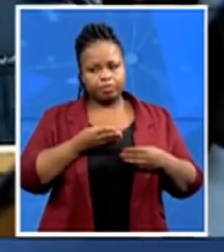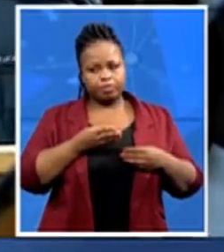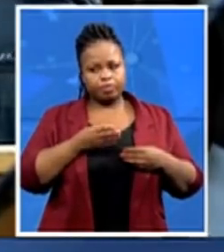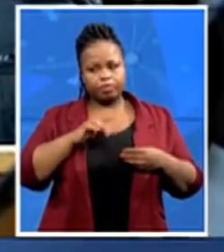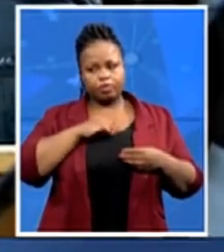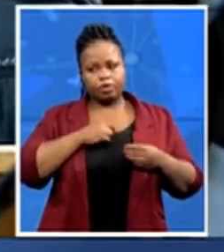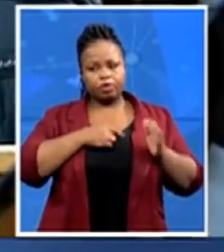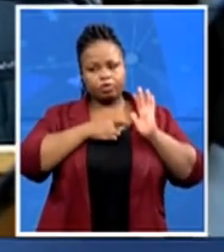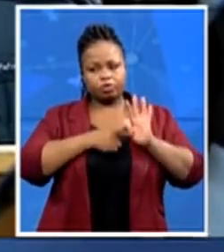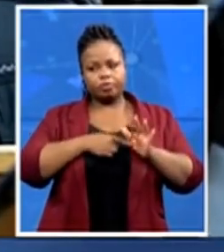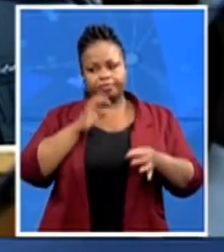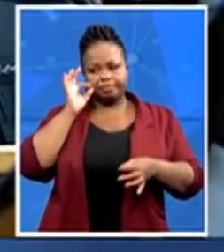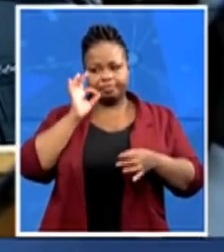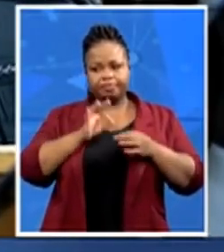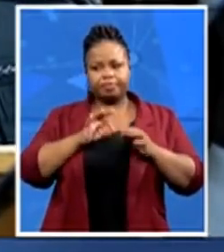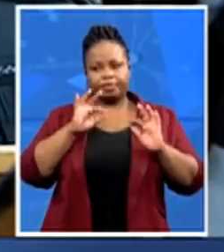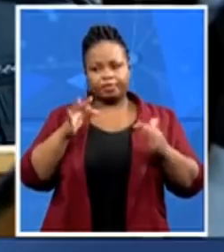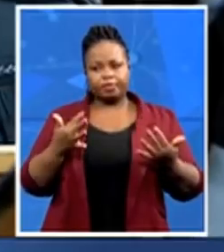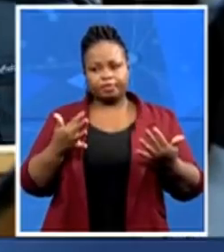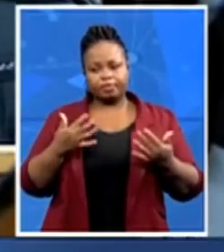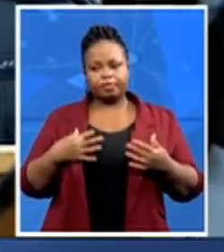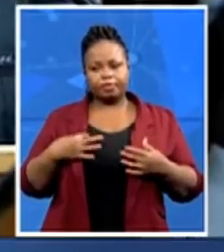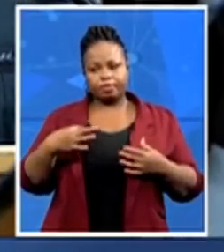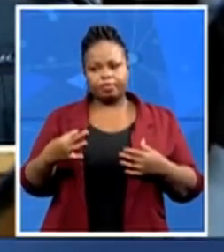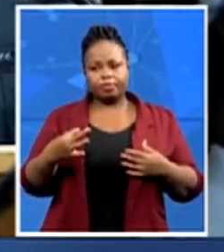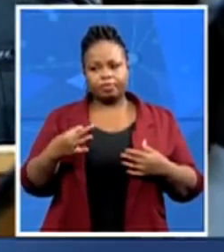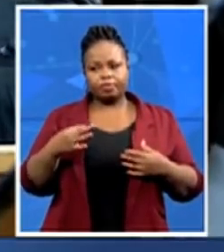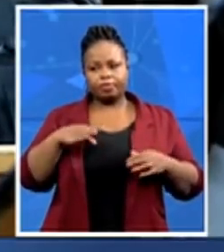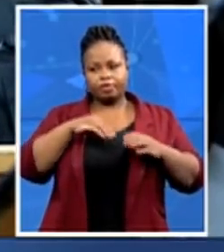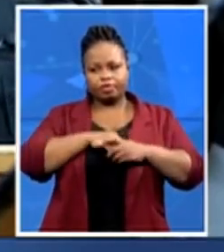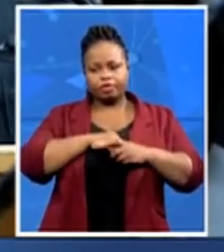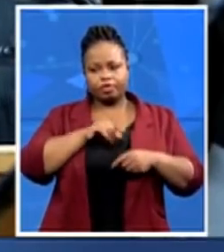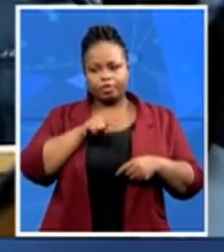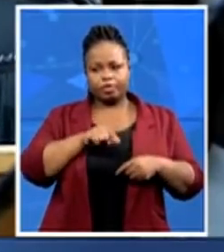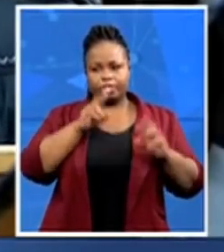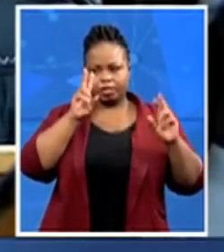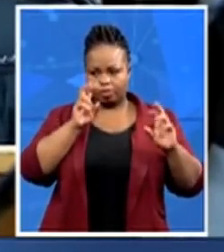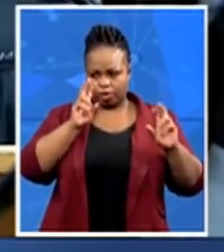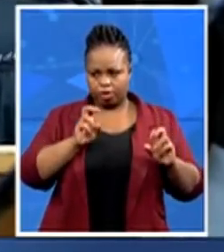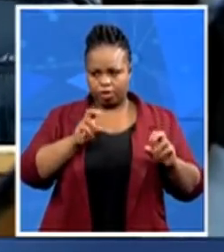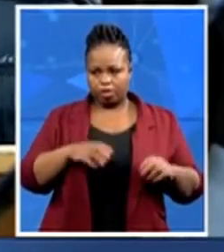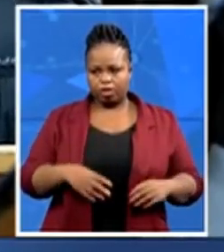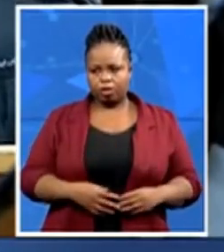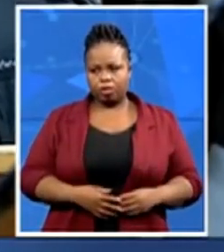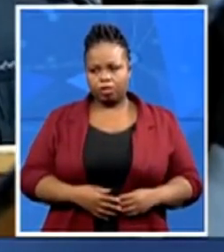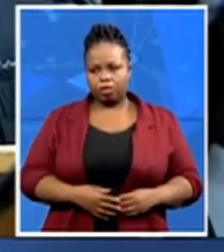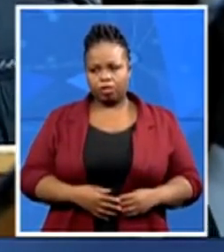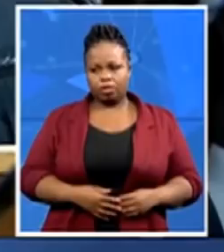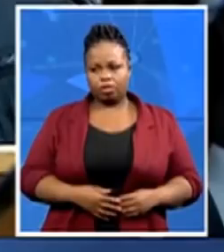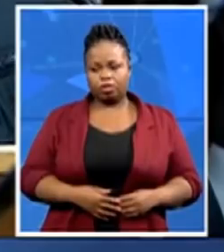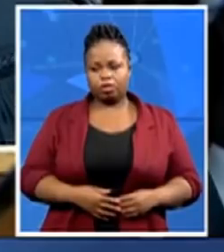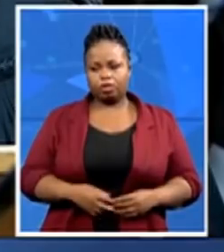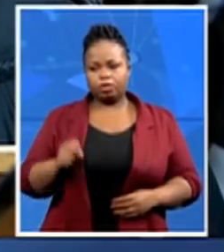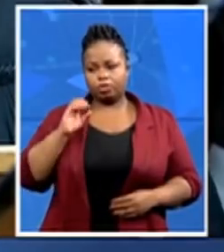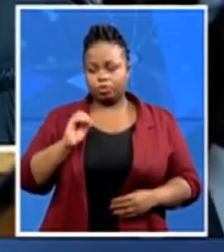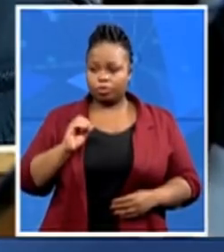matter. So this is confident of a strong case in this matter. So the averment by the applicant that the state has a weak